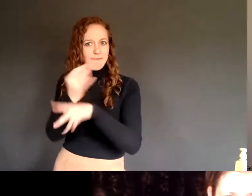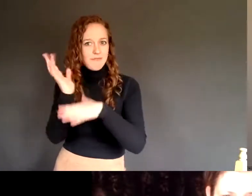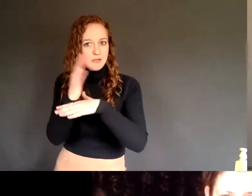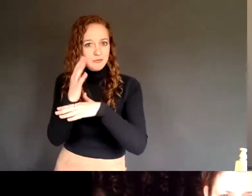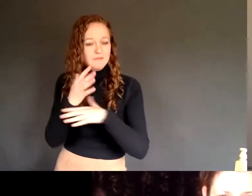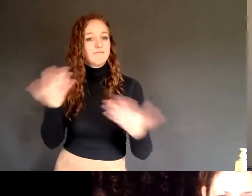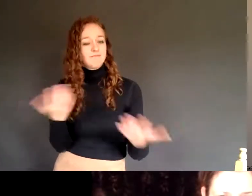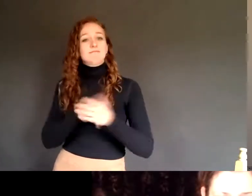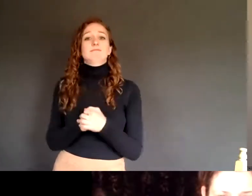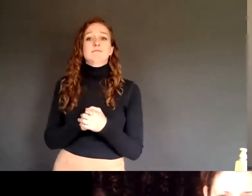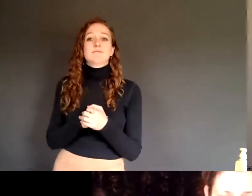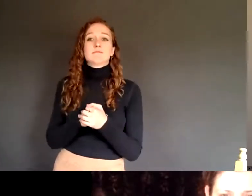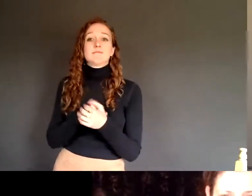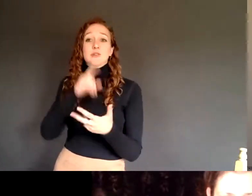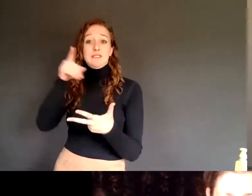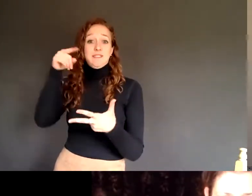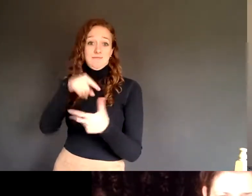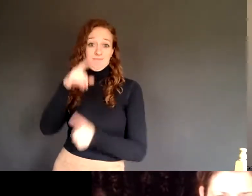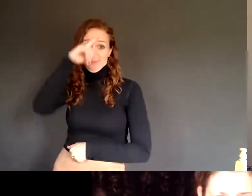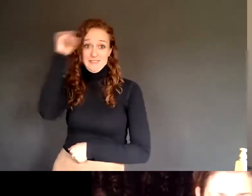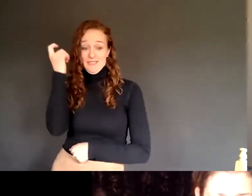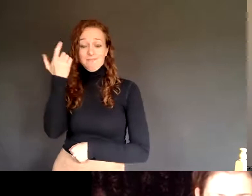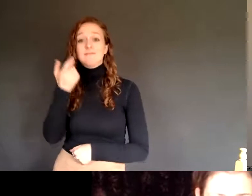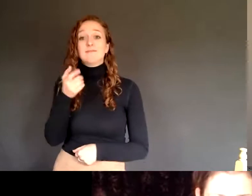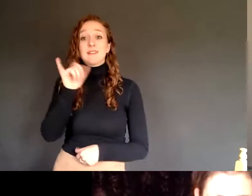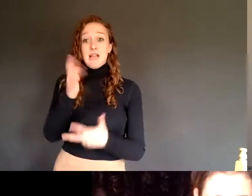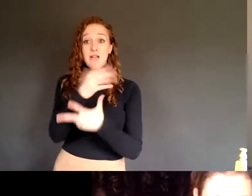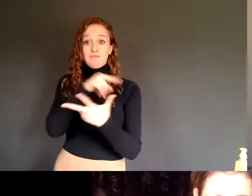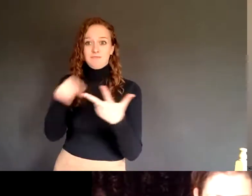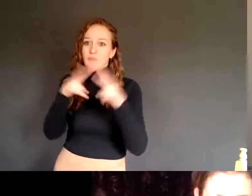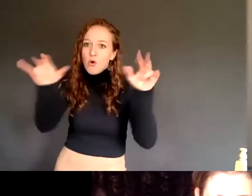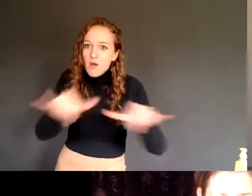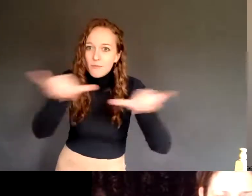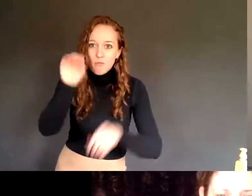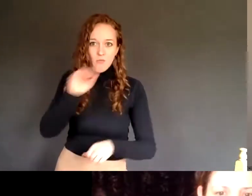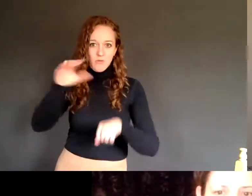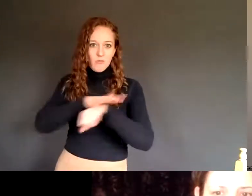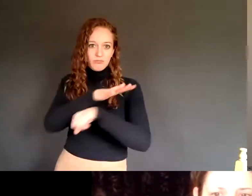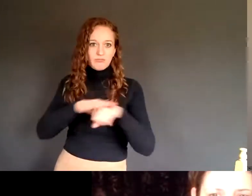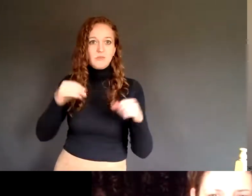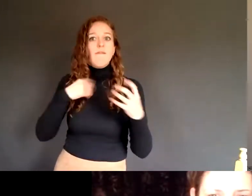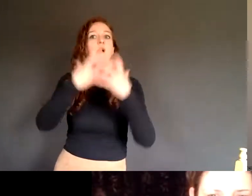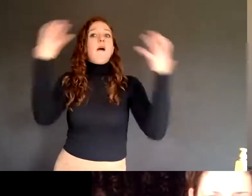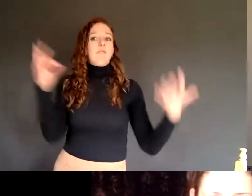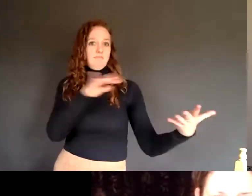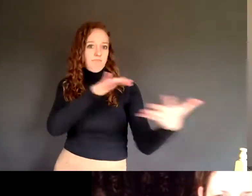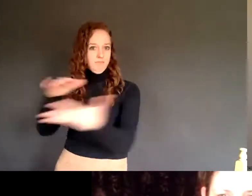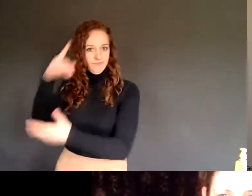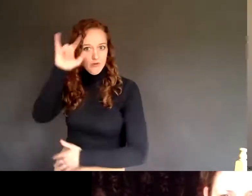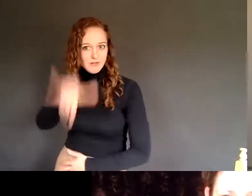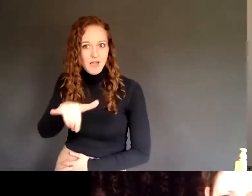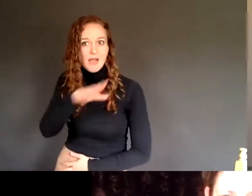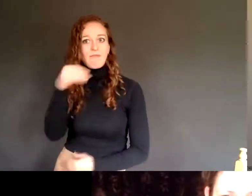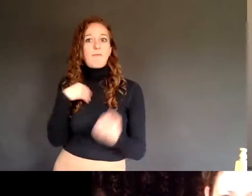particular reason why you chose those 3 species of algae to focus on for your research? Well, those algae are very common on the